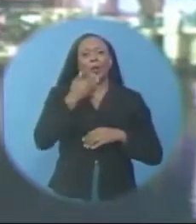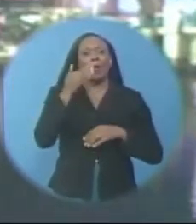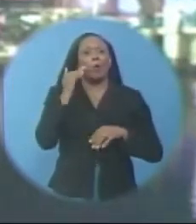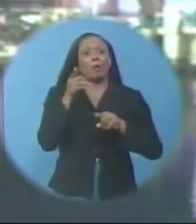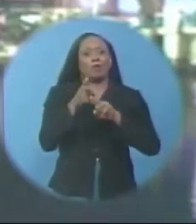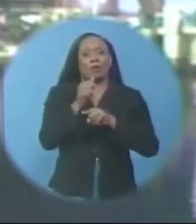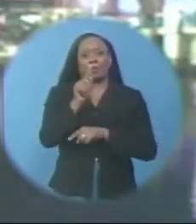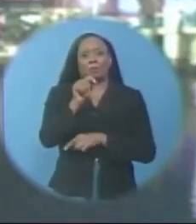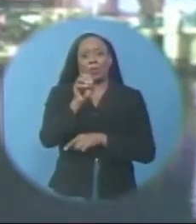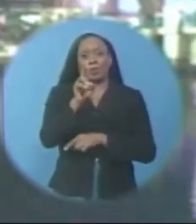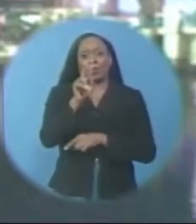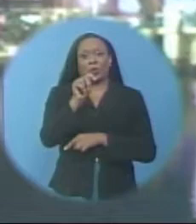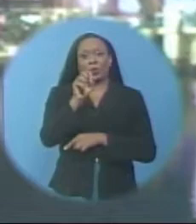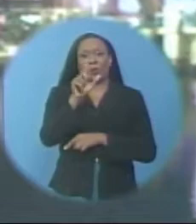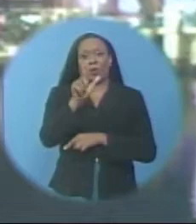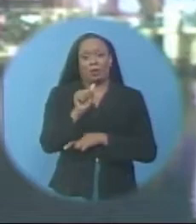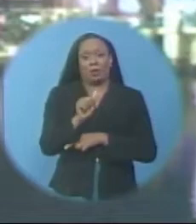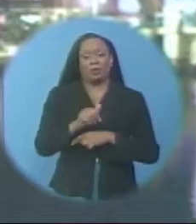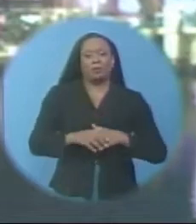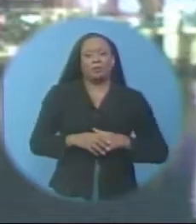Lorna Jones reports.